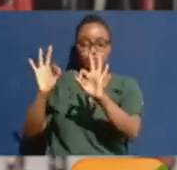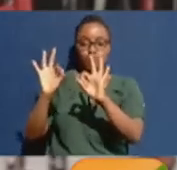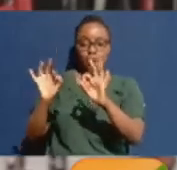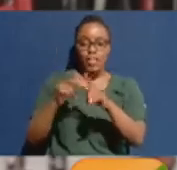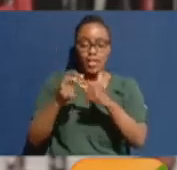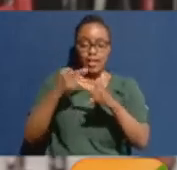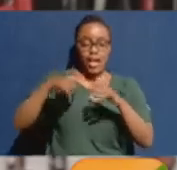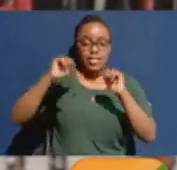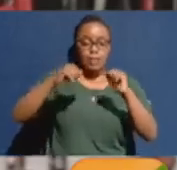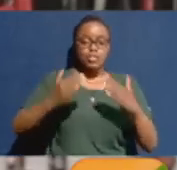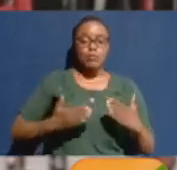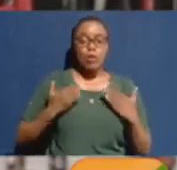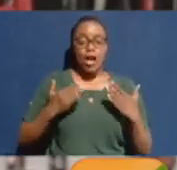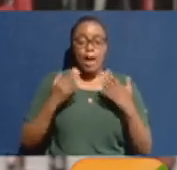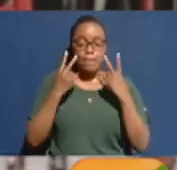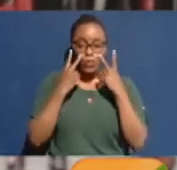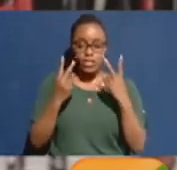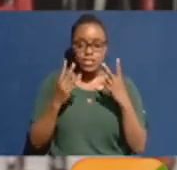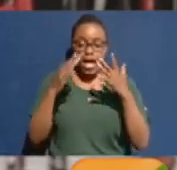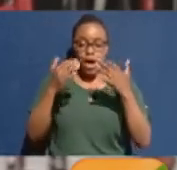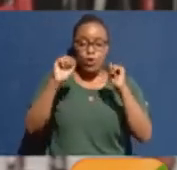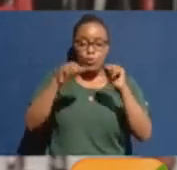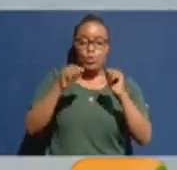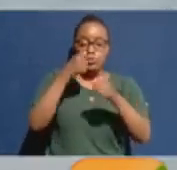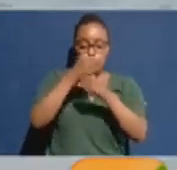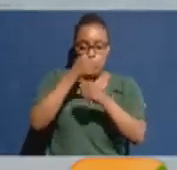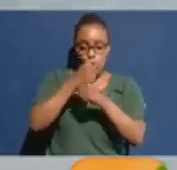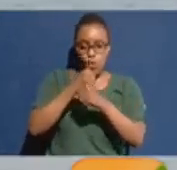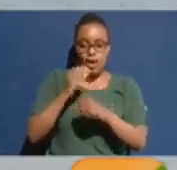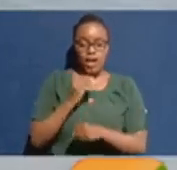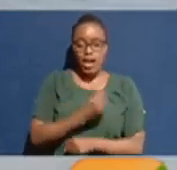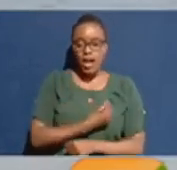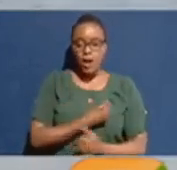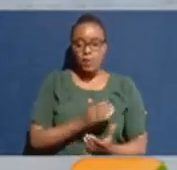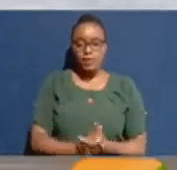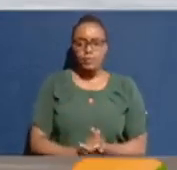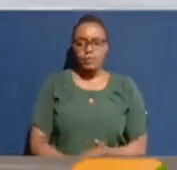tuwe tunafurahia tunaona ya kwamba tunaweza fanikiwa katika kazi yetu. Lulu Hassan, Citizen TV.